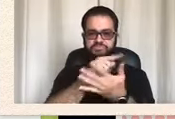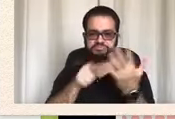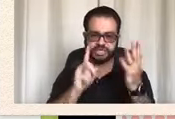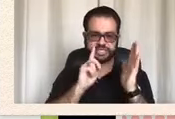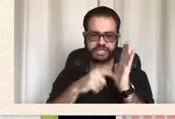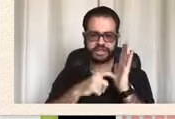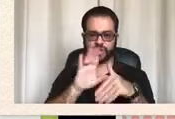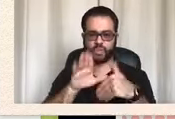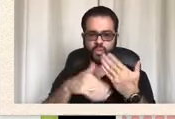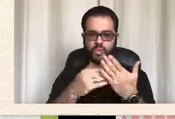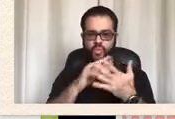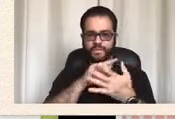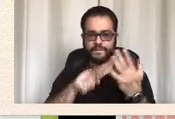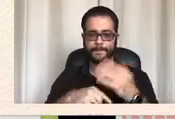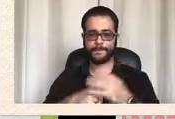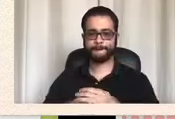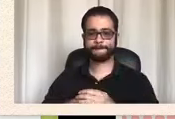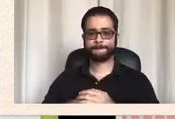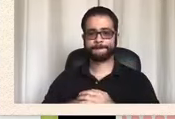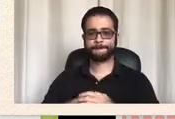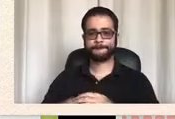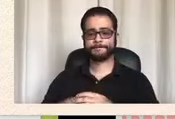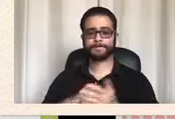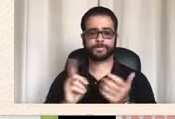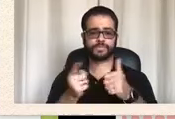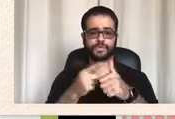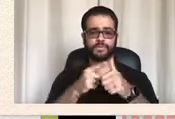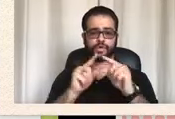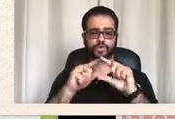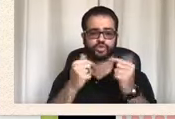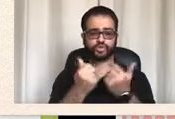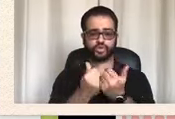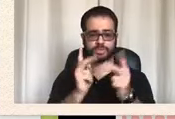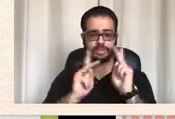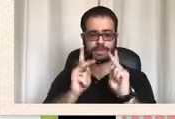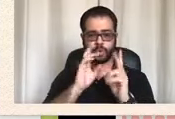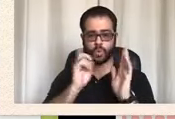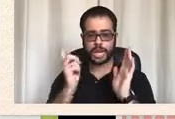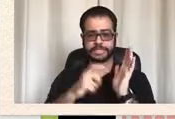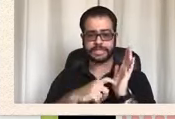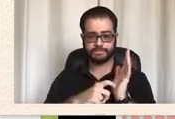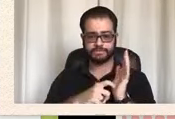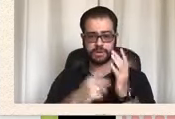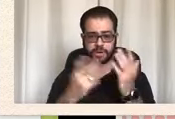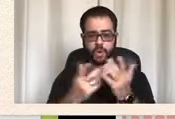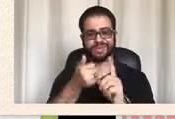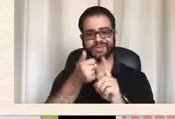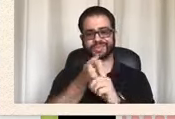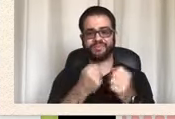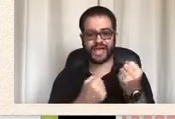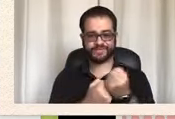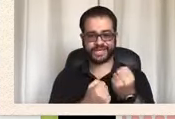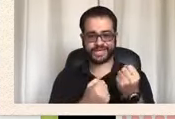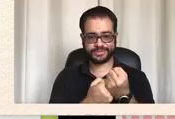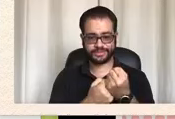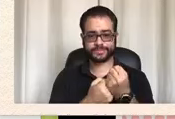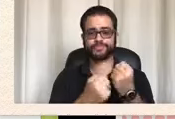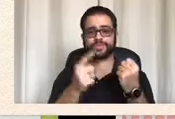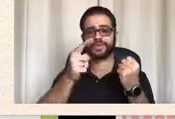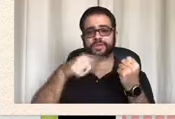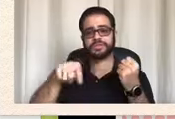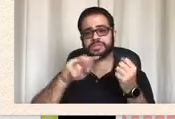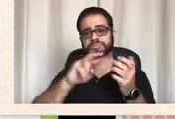So the first group of people that you're going to identify are self-advocates. These are other people